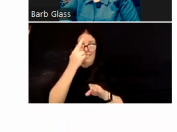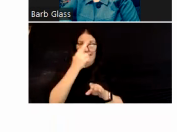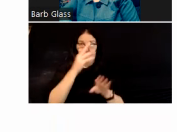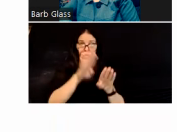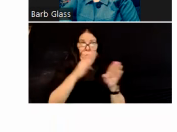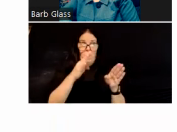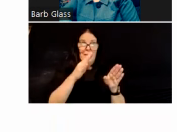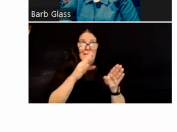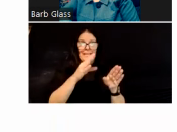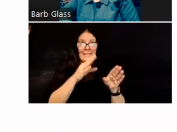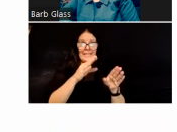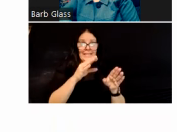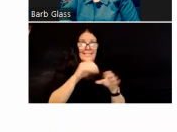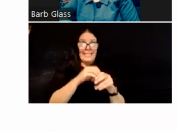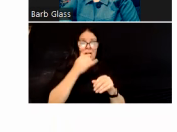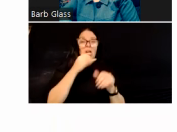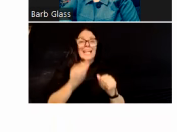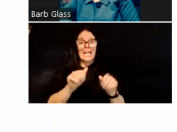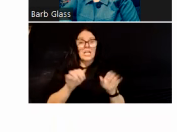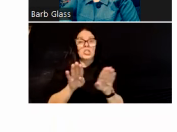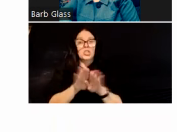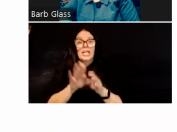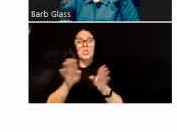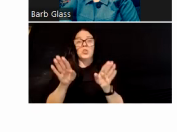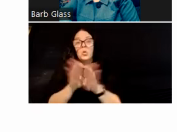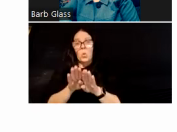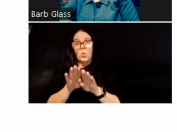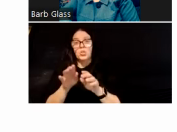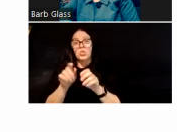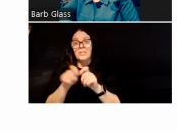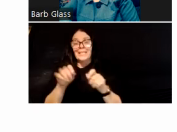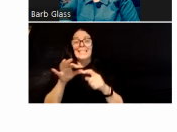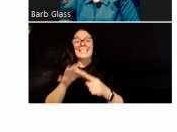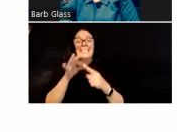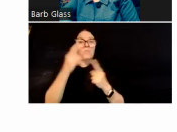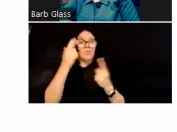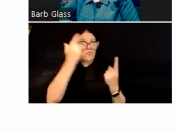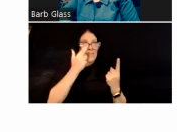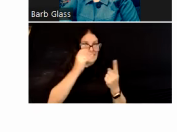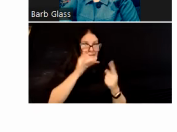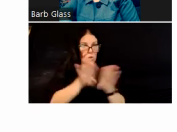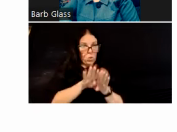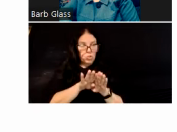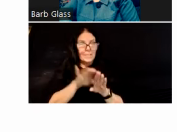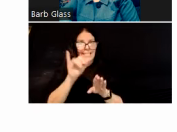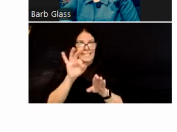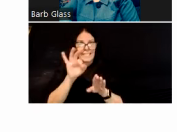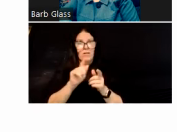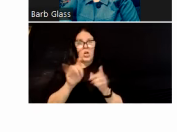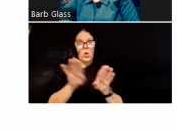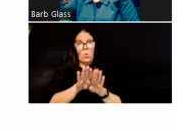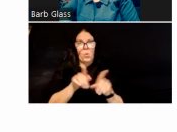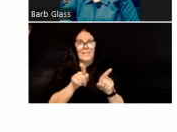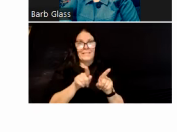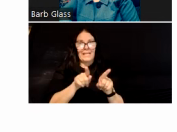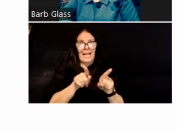error. So you can change closure details except for closure reason if it has been closed as opened in